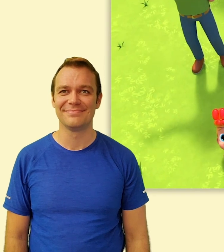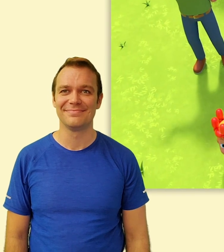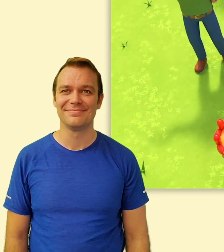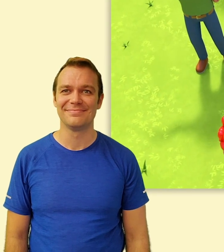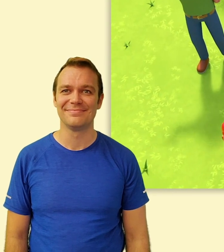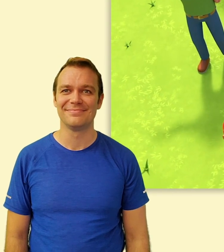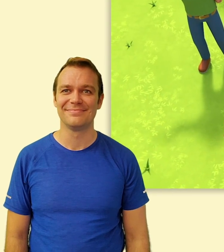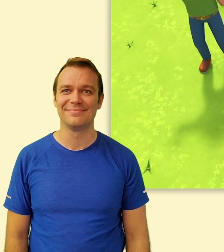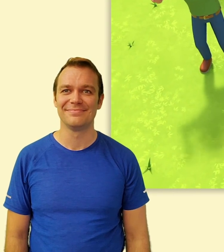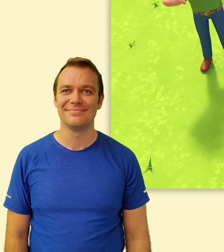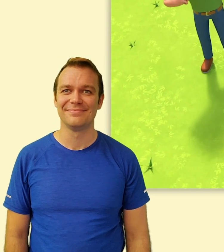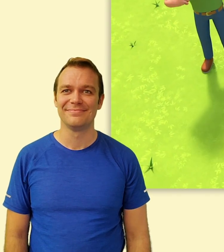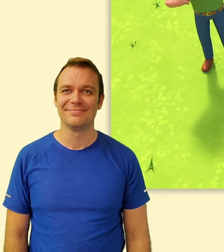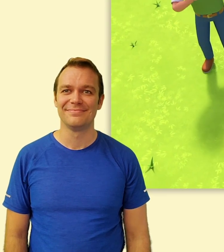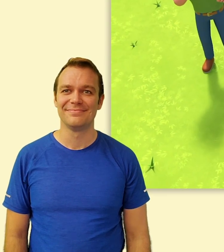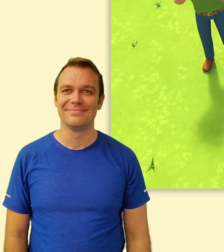everywhere.